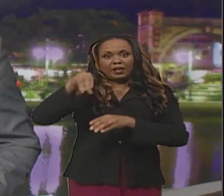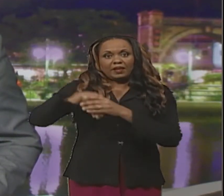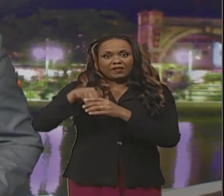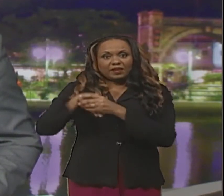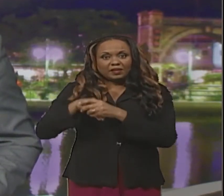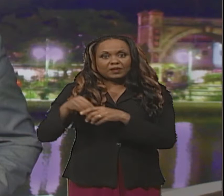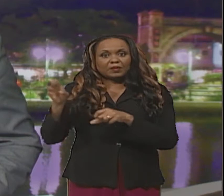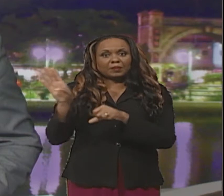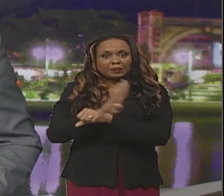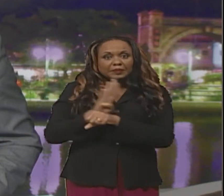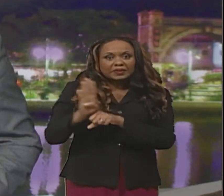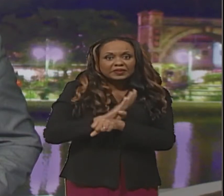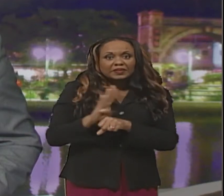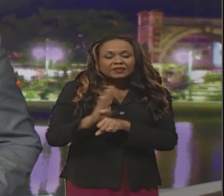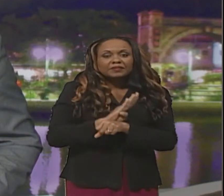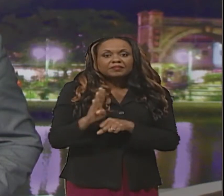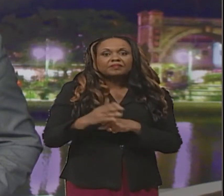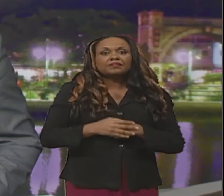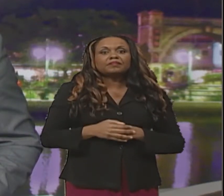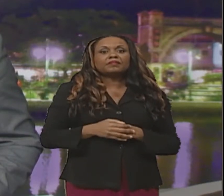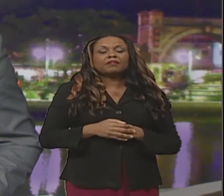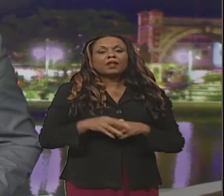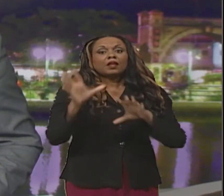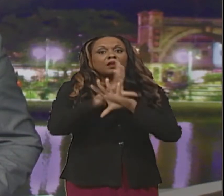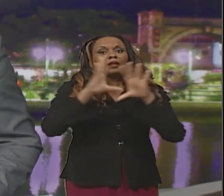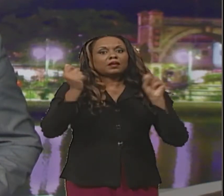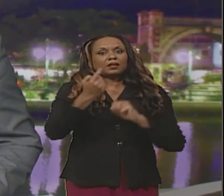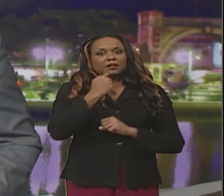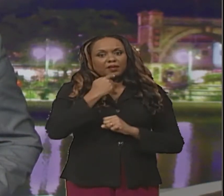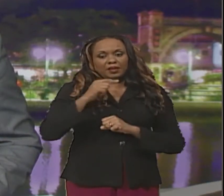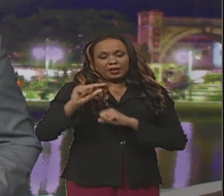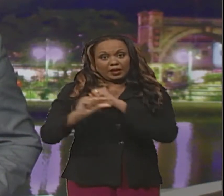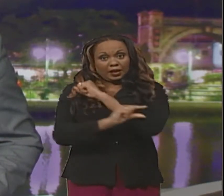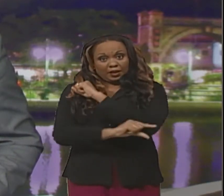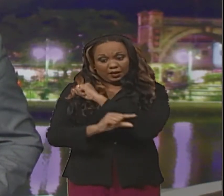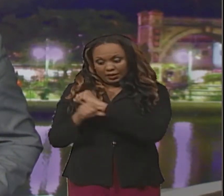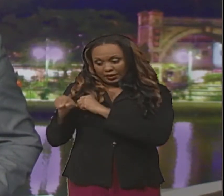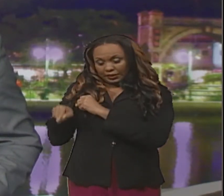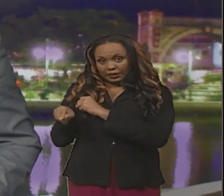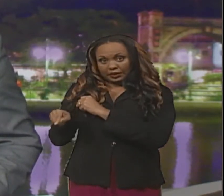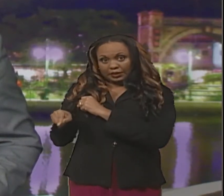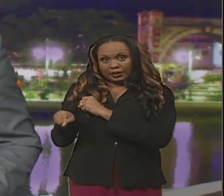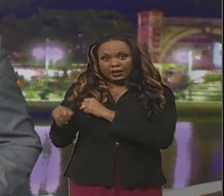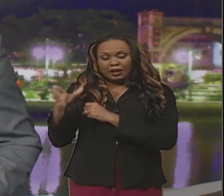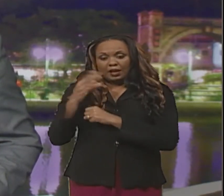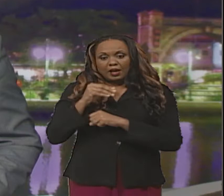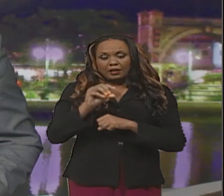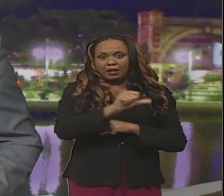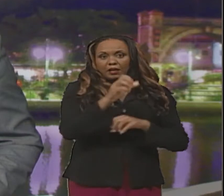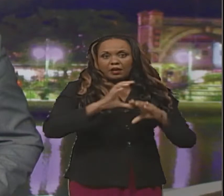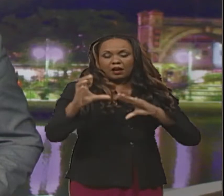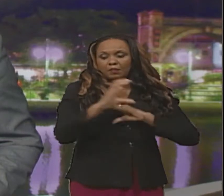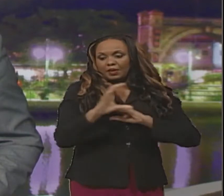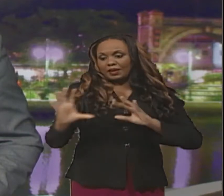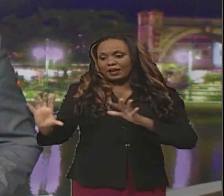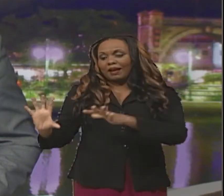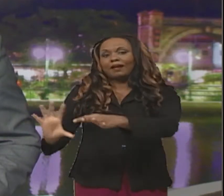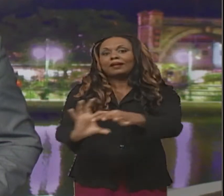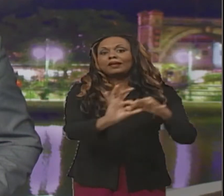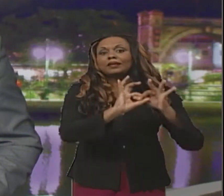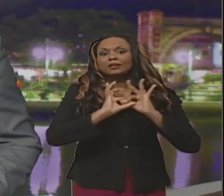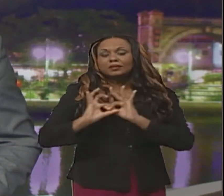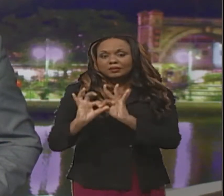Tai. President Granger noted Guyana's interests are intertwined in the region. He stressed that now more than ever, Guyana